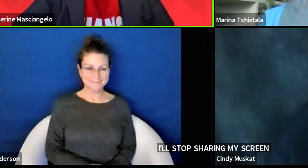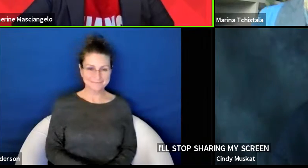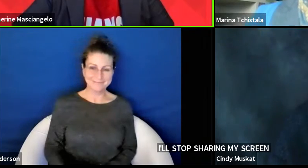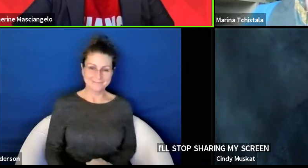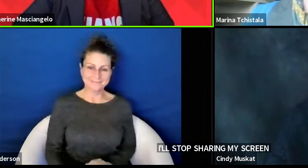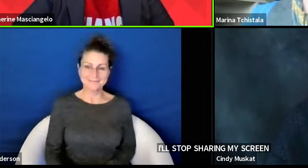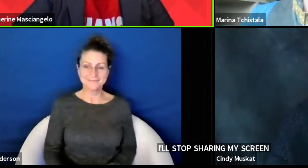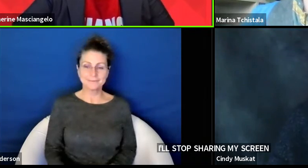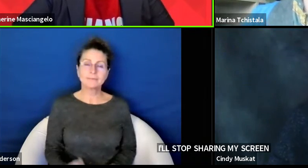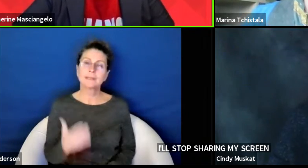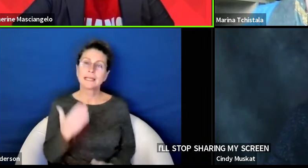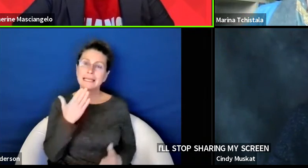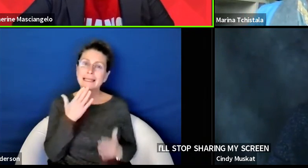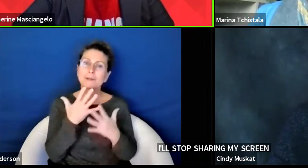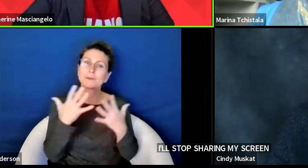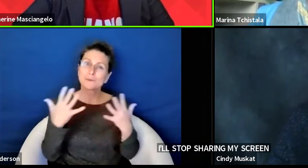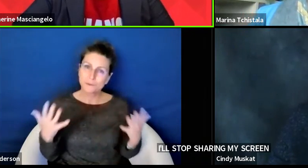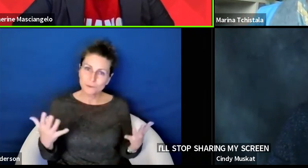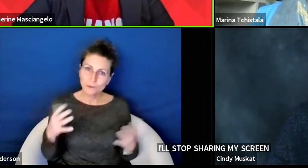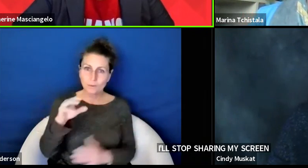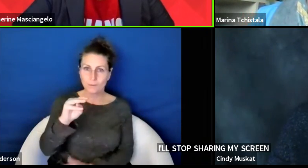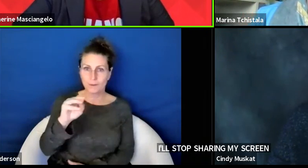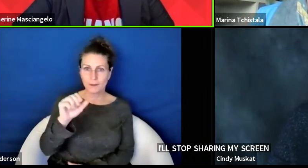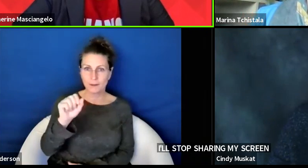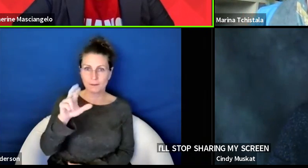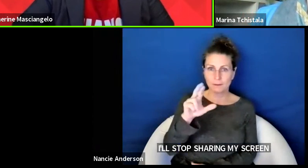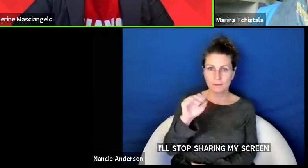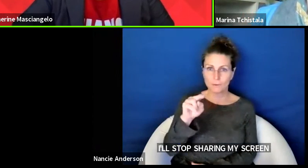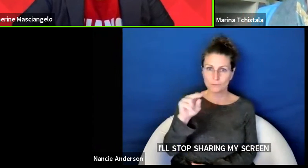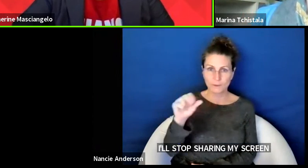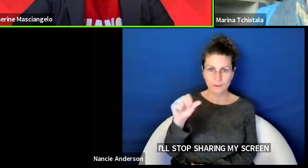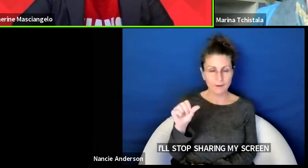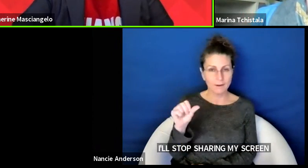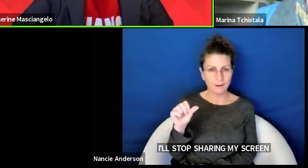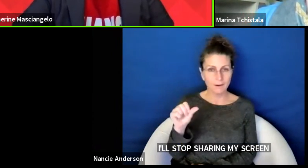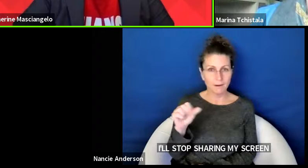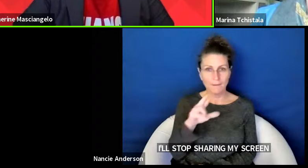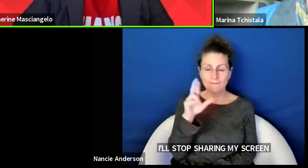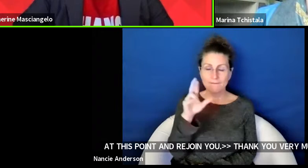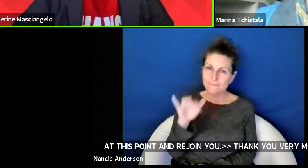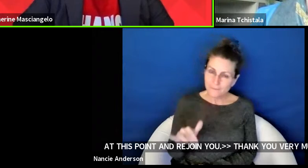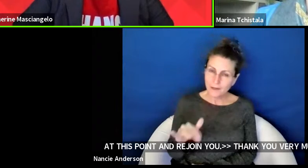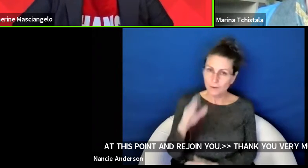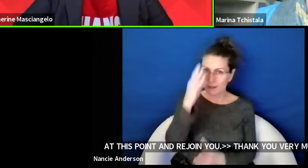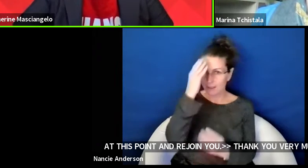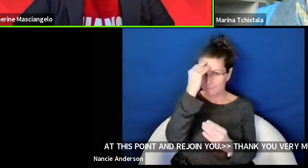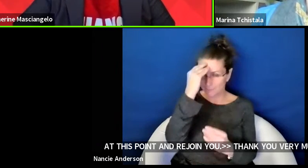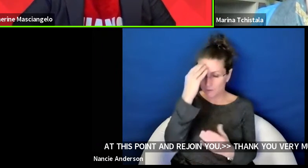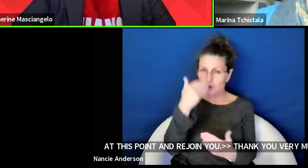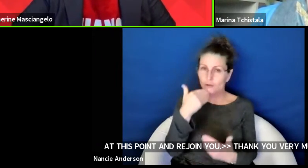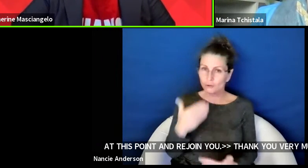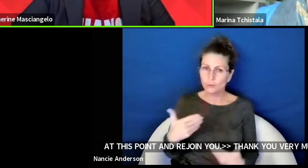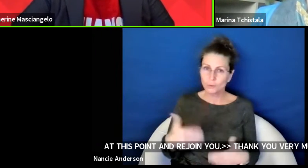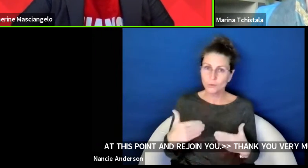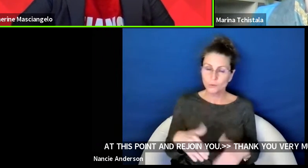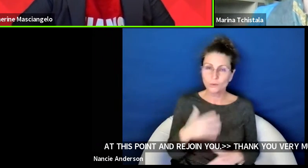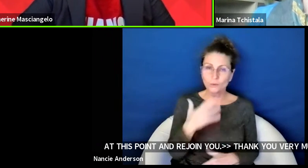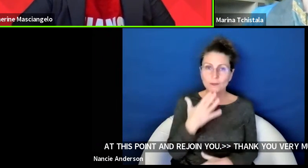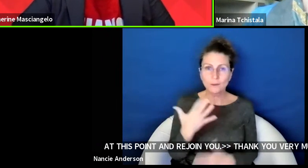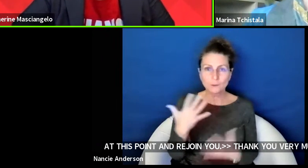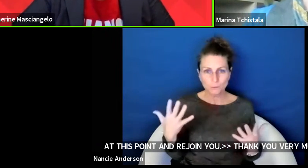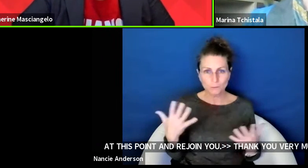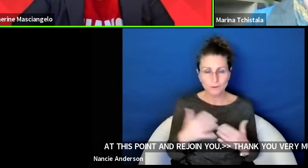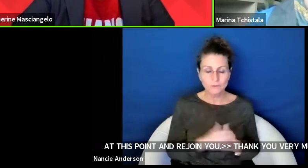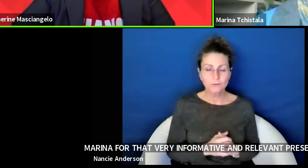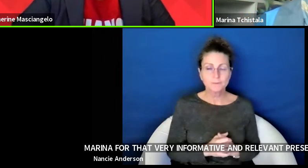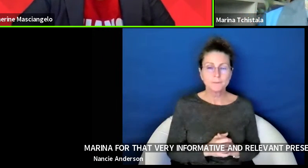Thank you very much, Marina, for that very informative and relevant presentation. As mentioned earlier, we will now